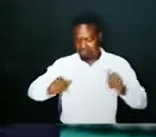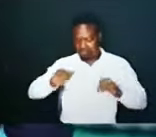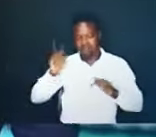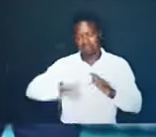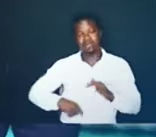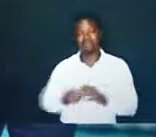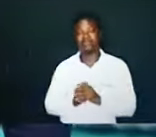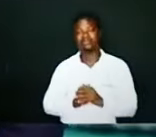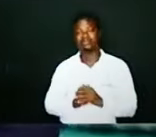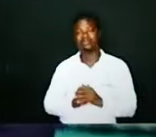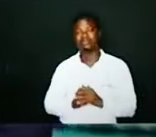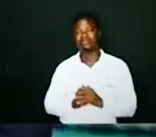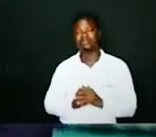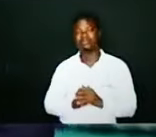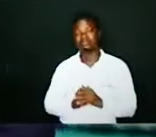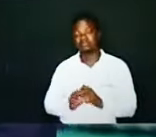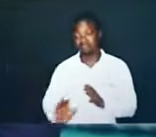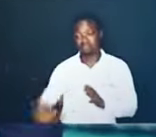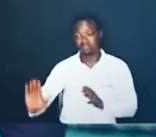They are